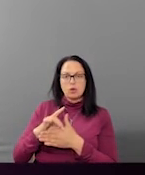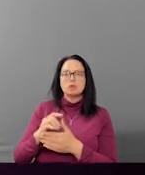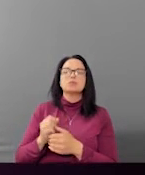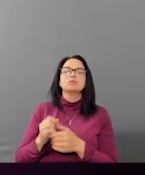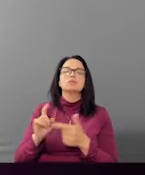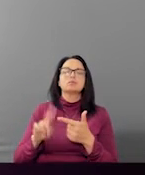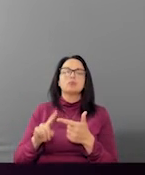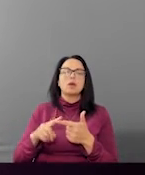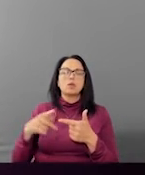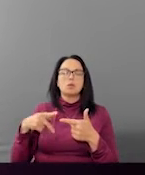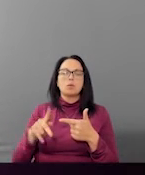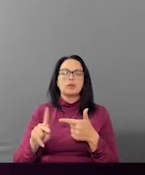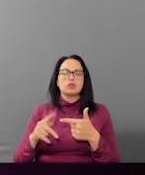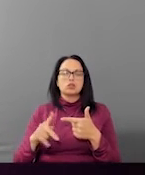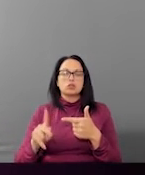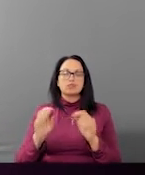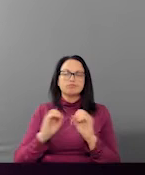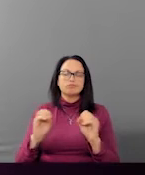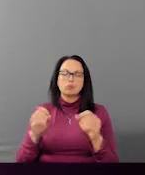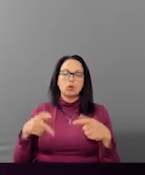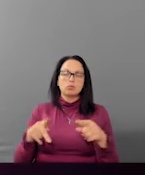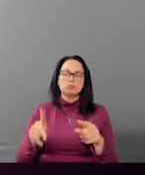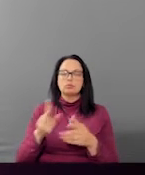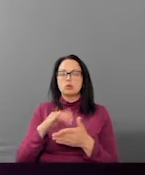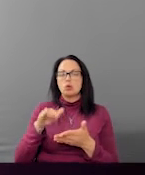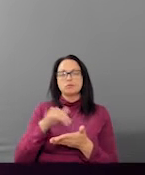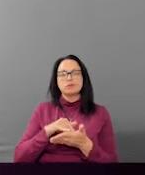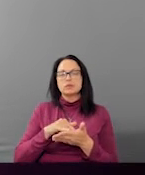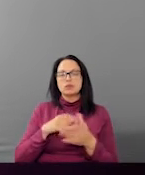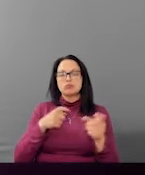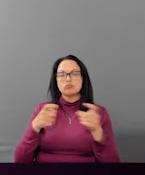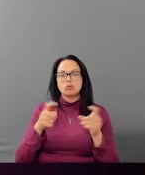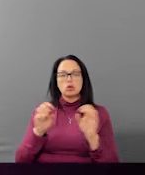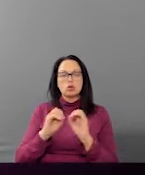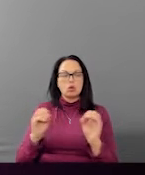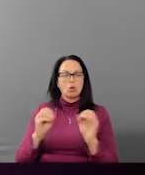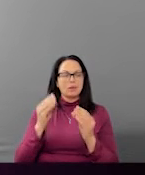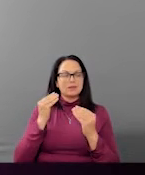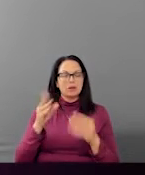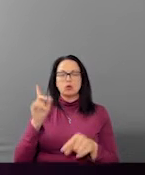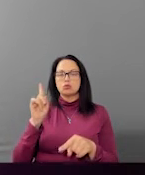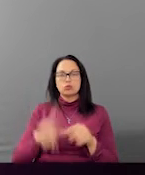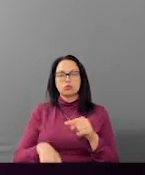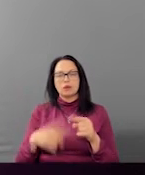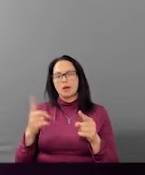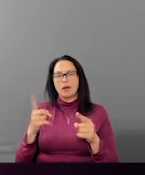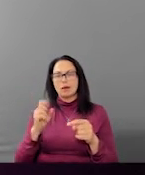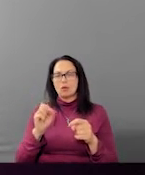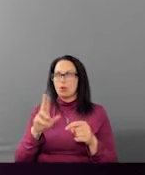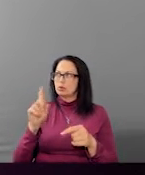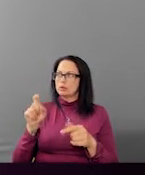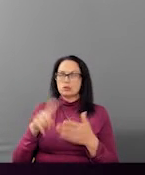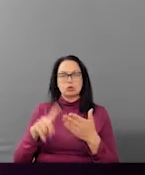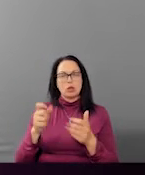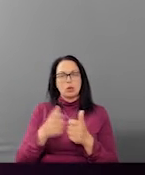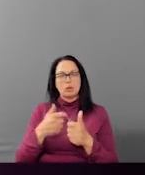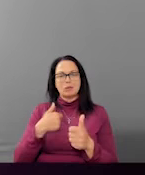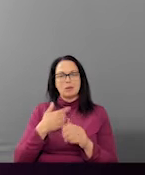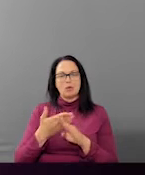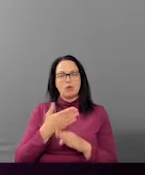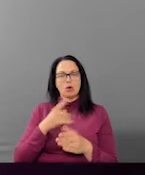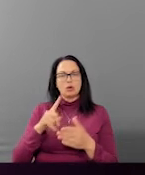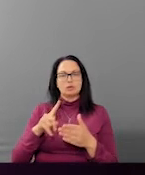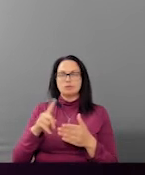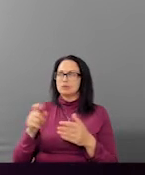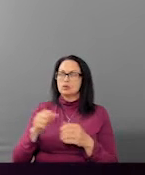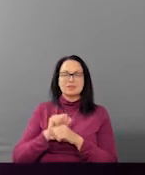next one is permissionlessness. So the fact that there's no central authority, there's no one in place to say, you can't do this, or you need to check with me before you send money to Colombia. You